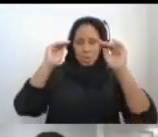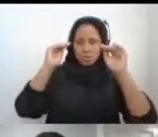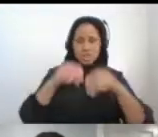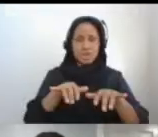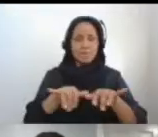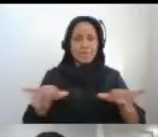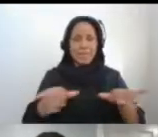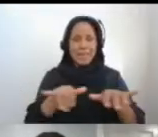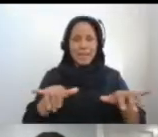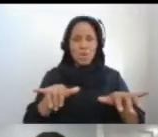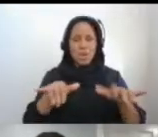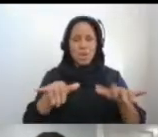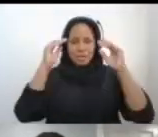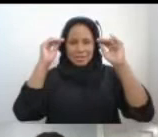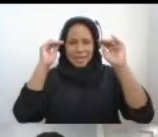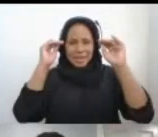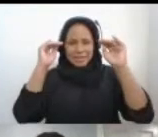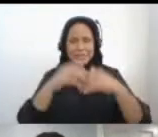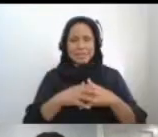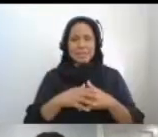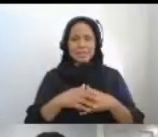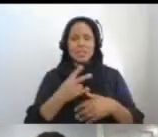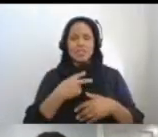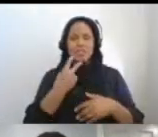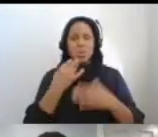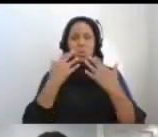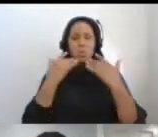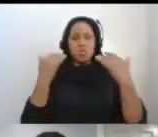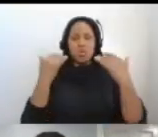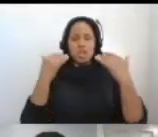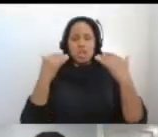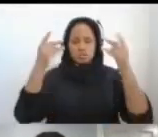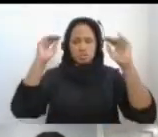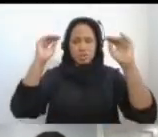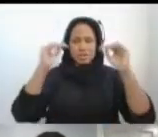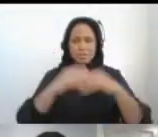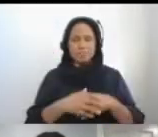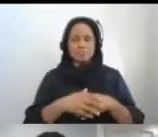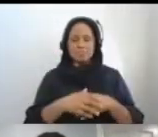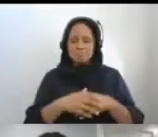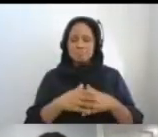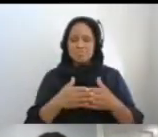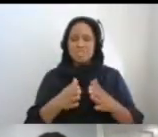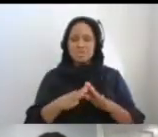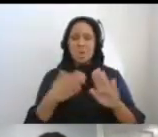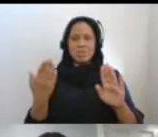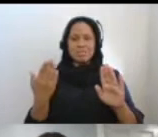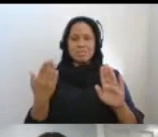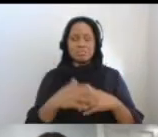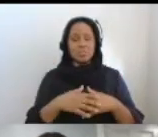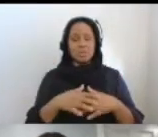training. It's really, really open. The criteria for it to be a class that